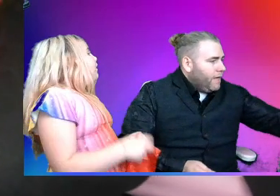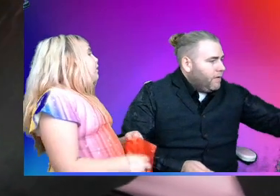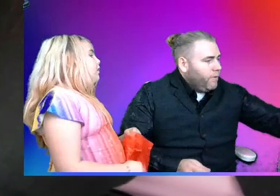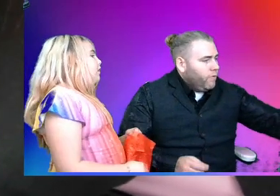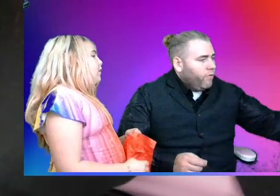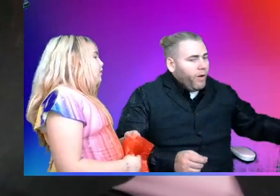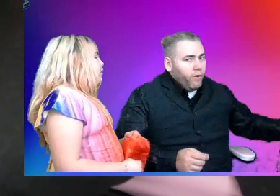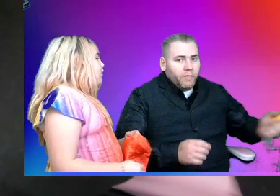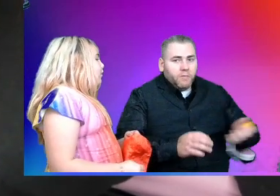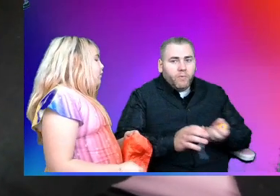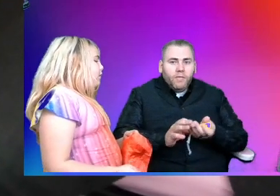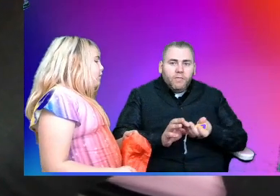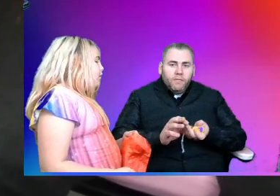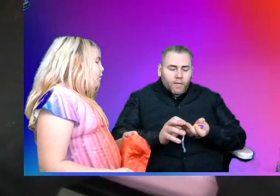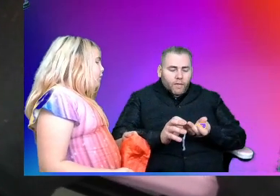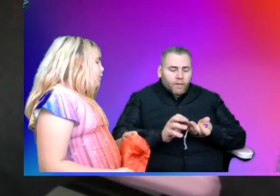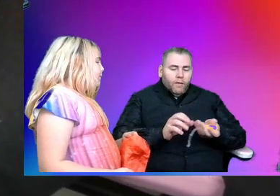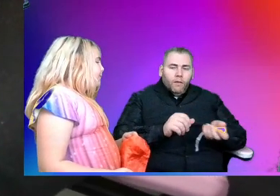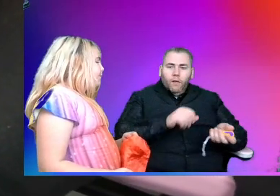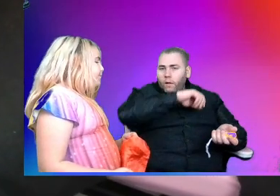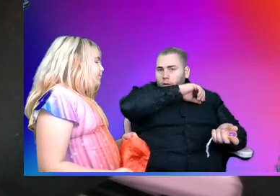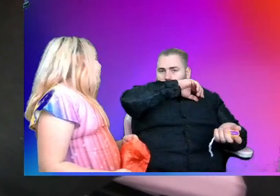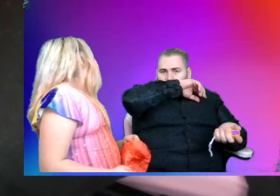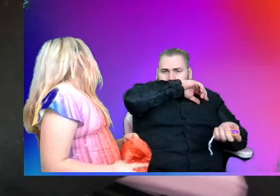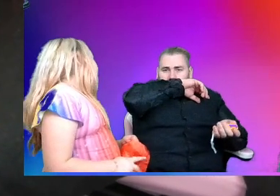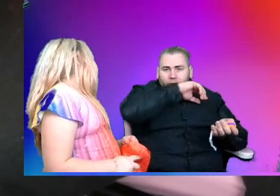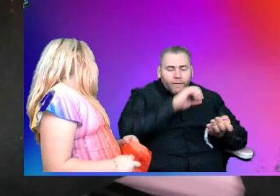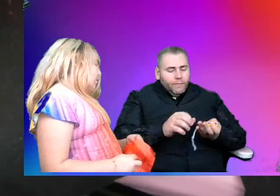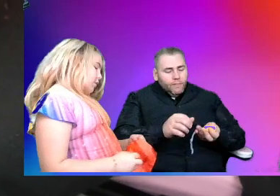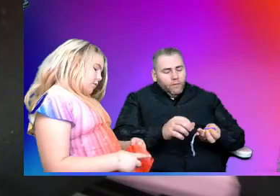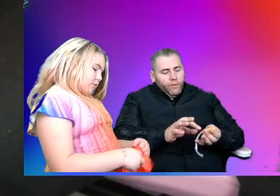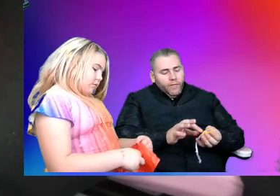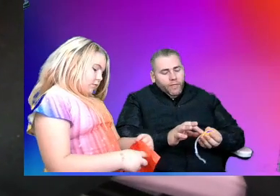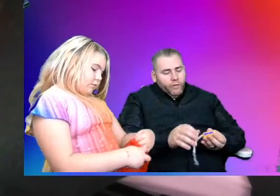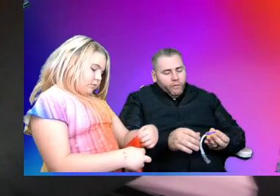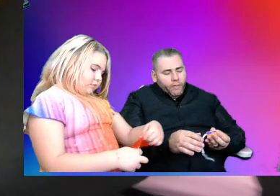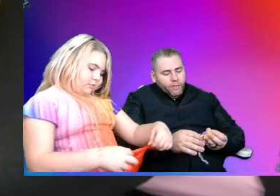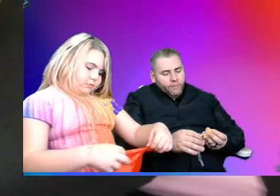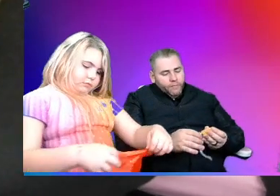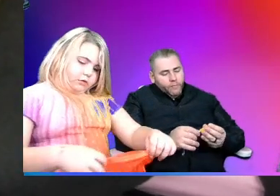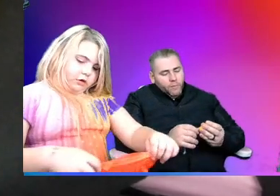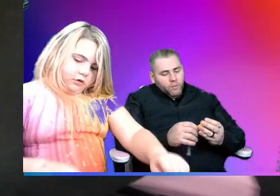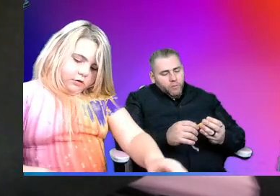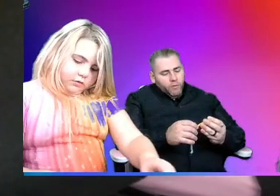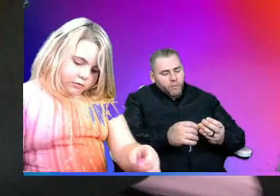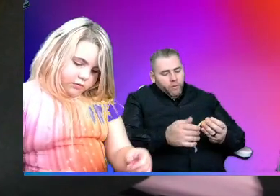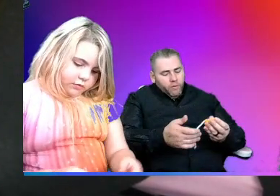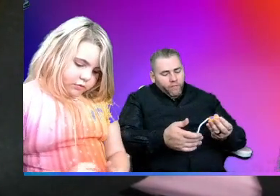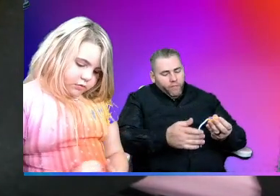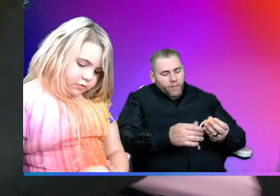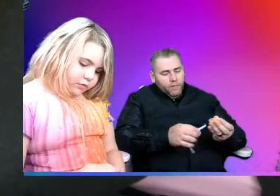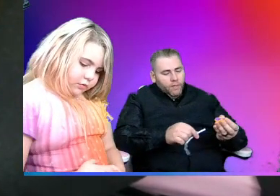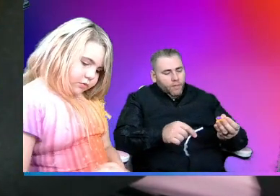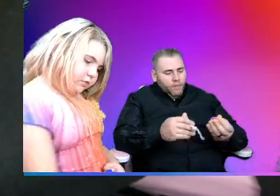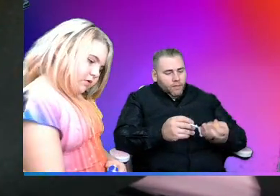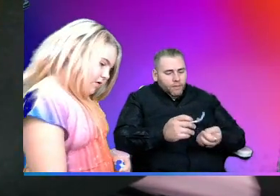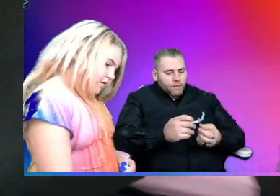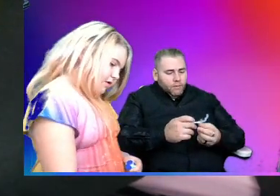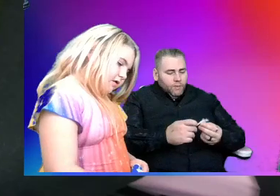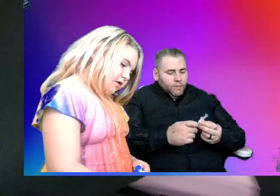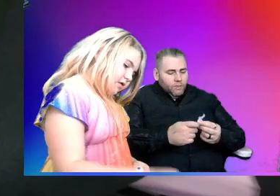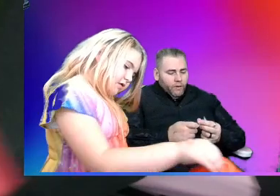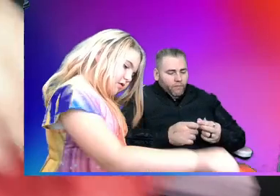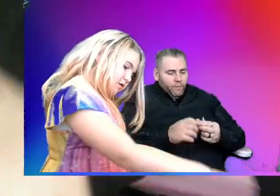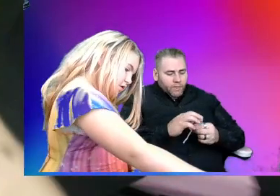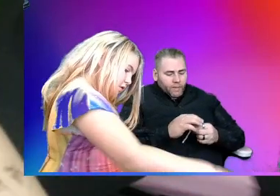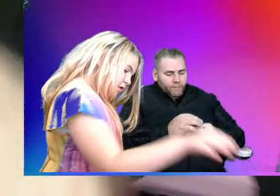I'm not going to be able to repair this, but this is a a nice little thing here that you're supposed to be able to feed the...